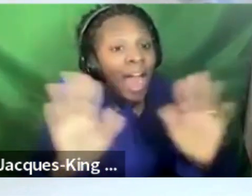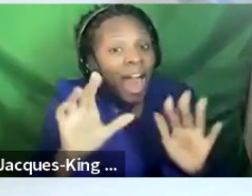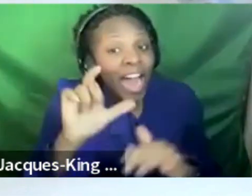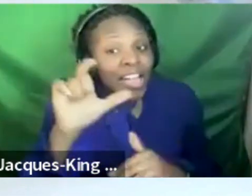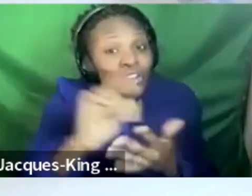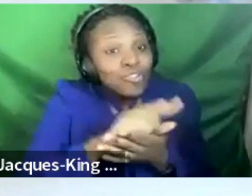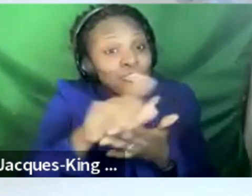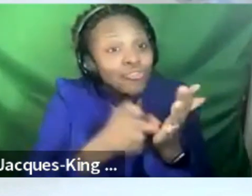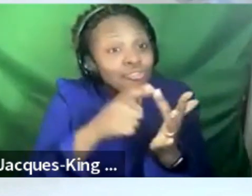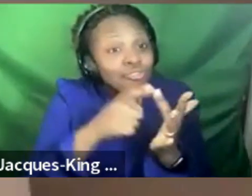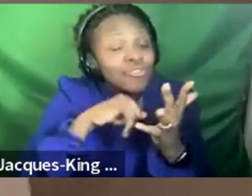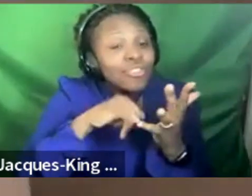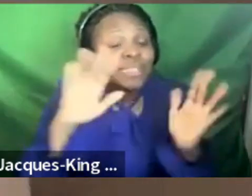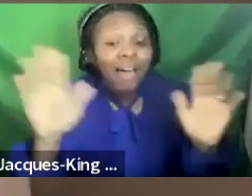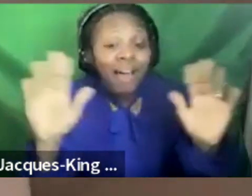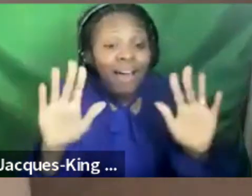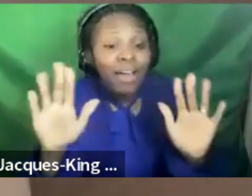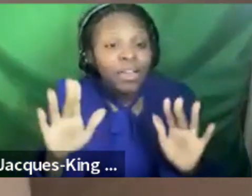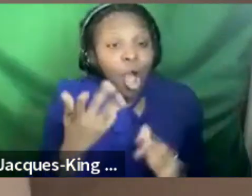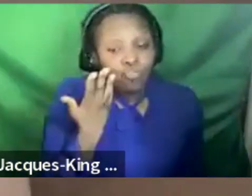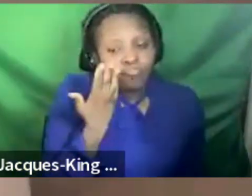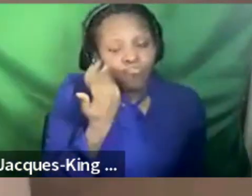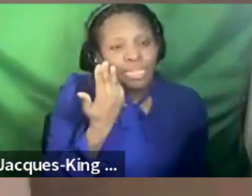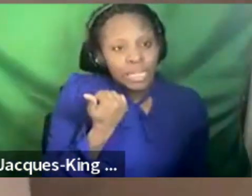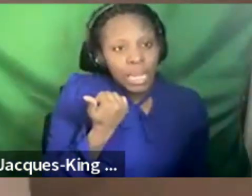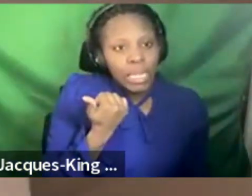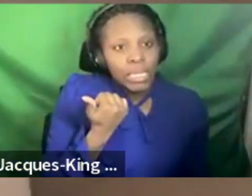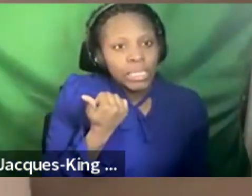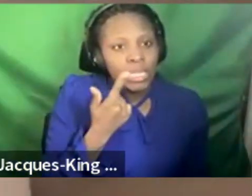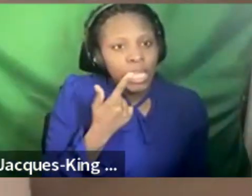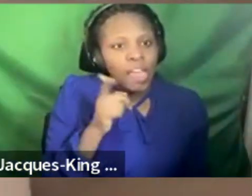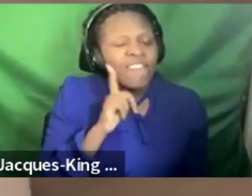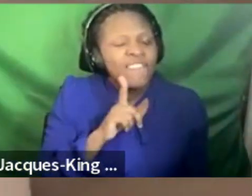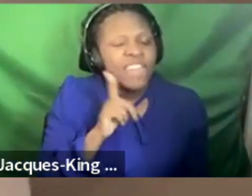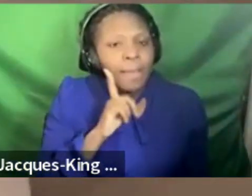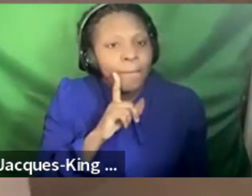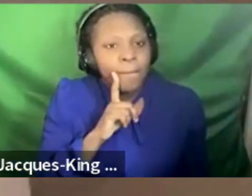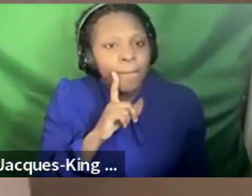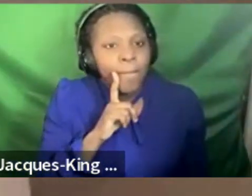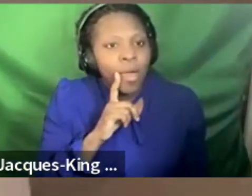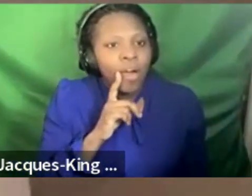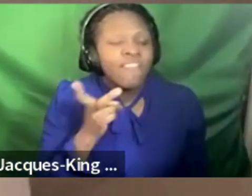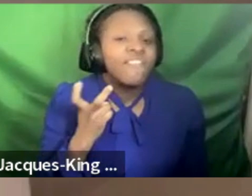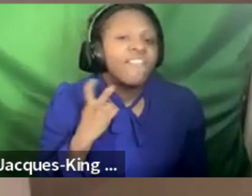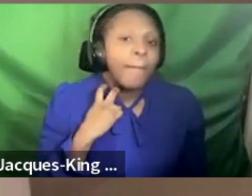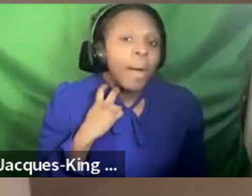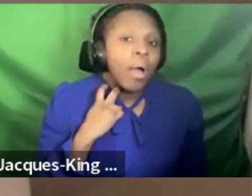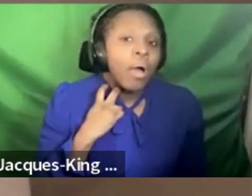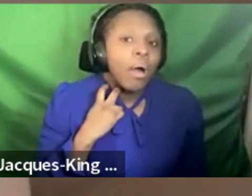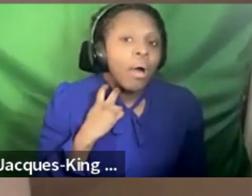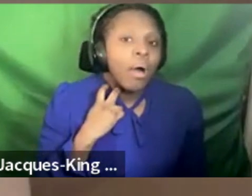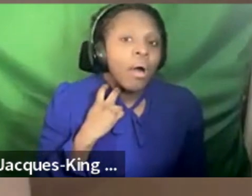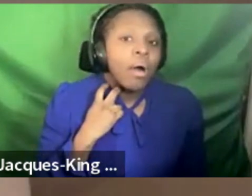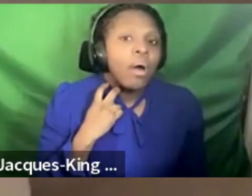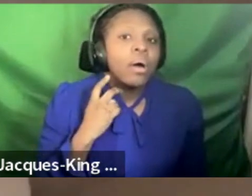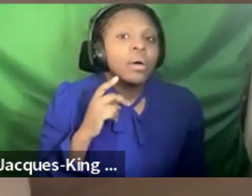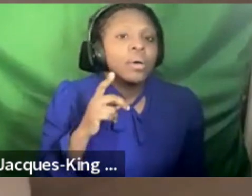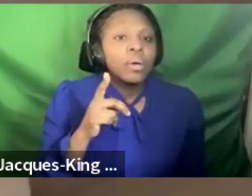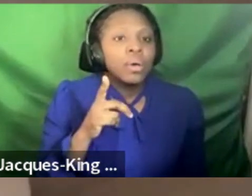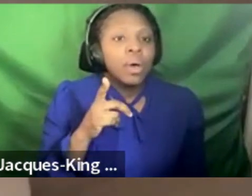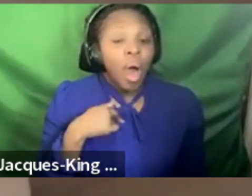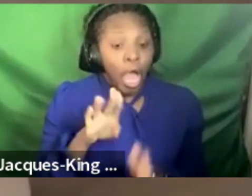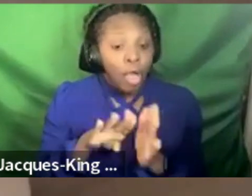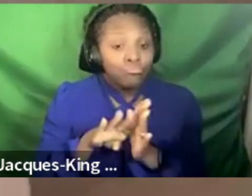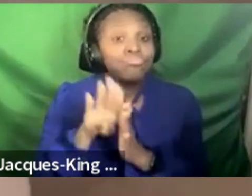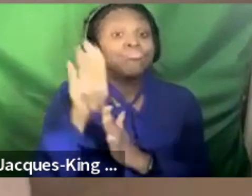The next one is from Chris Cat on Zoom. Hi, Chris. Hi, Rikki. Yeah, I recently played a female type vampire, and for some apparent reason,